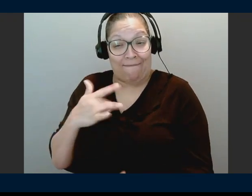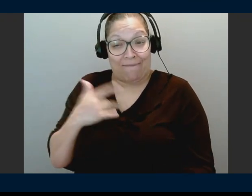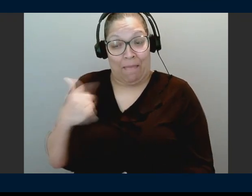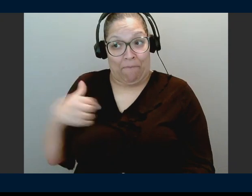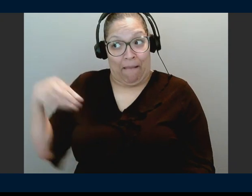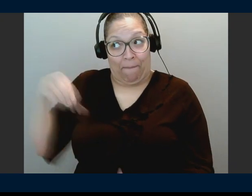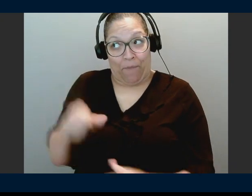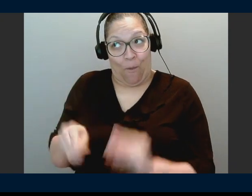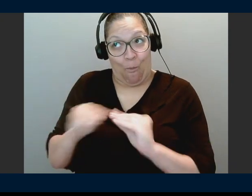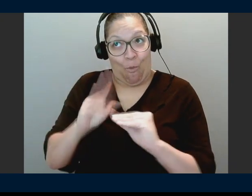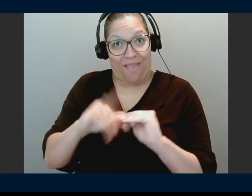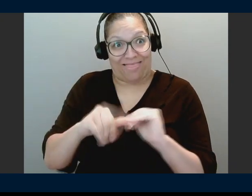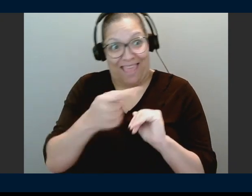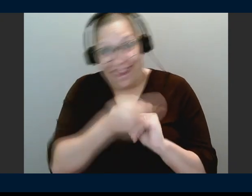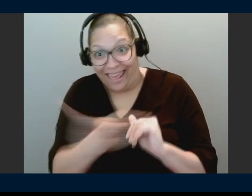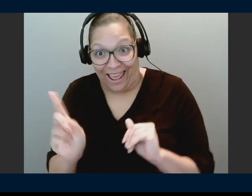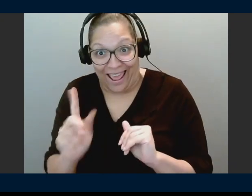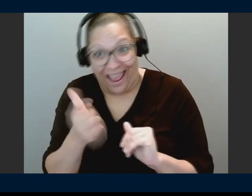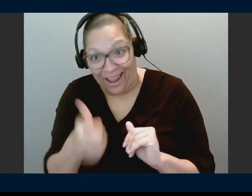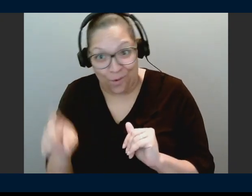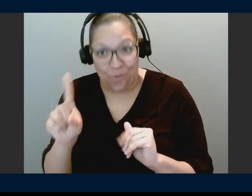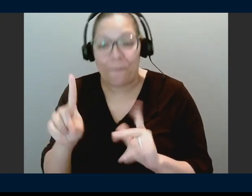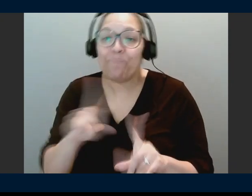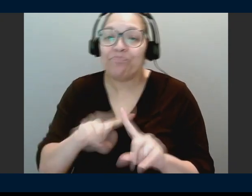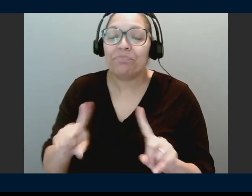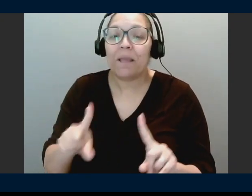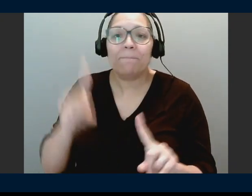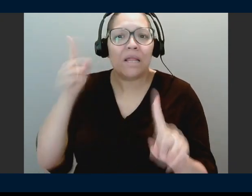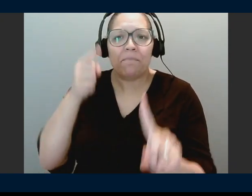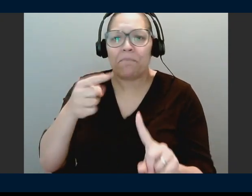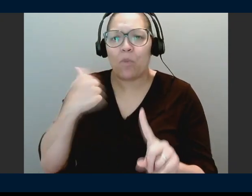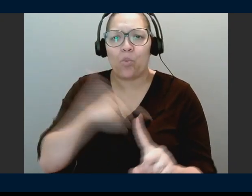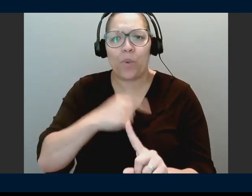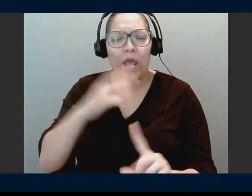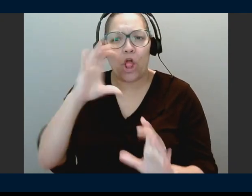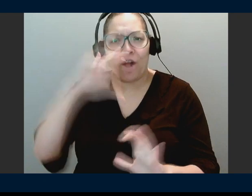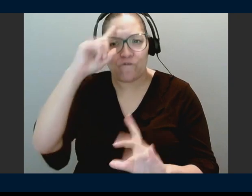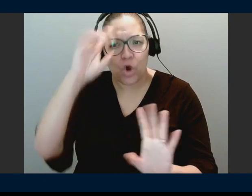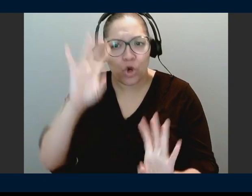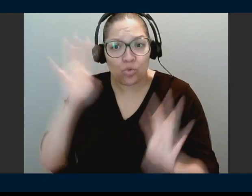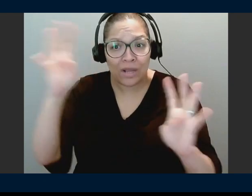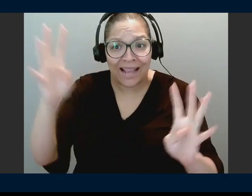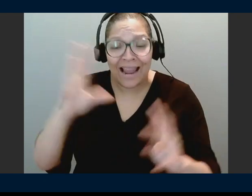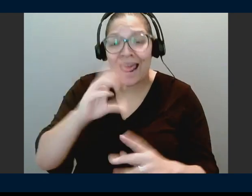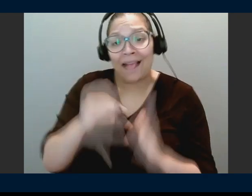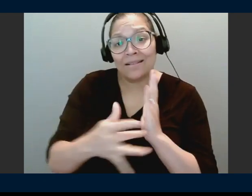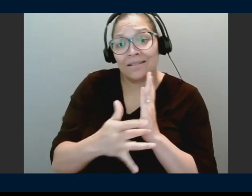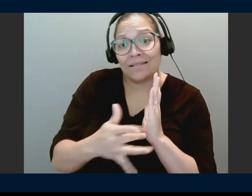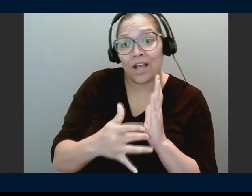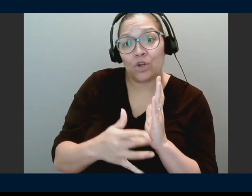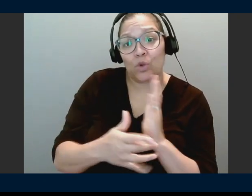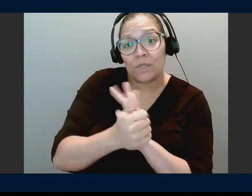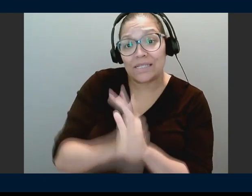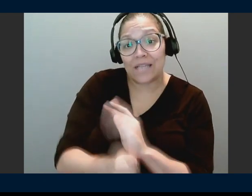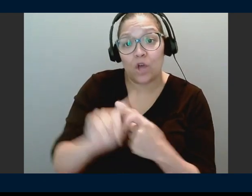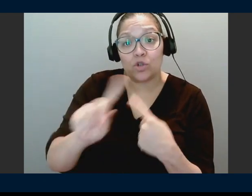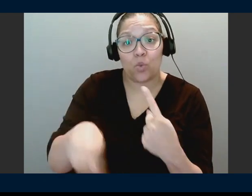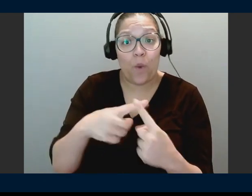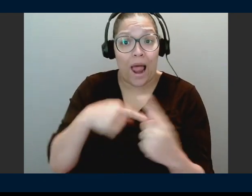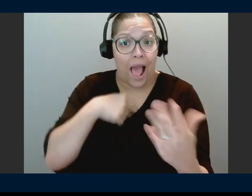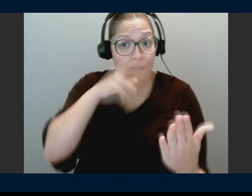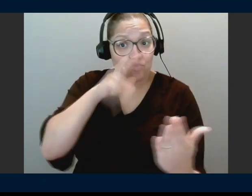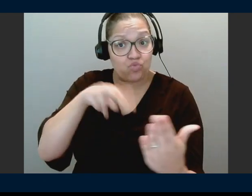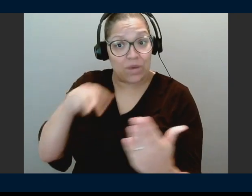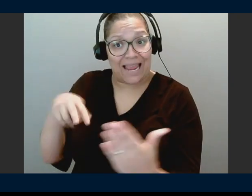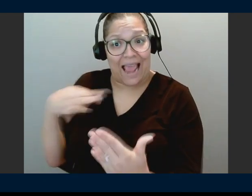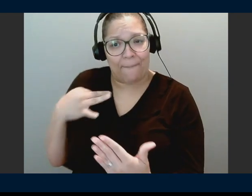The main thing we're looking for is creativity in research and in technical skills. When I'm reading applications, I really